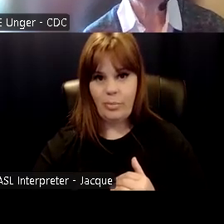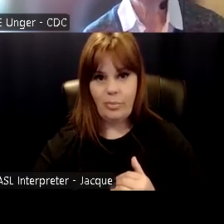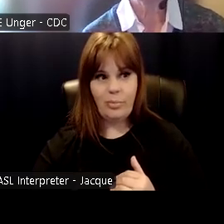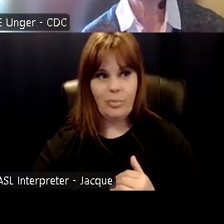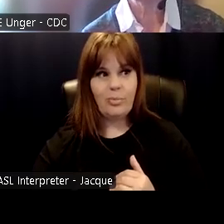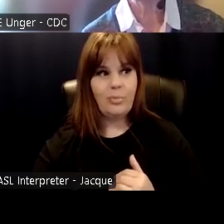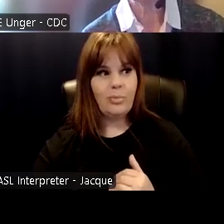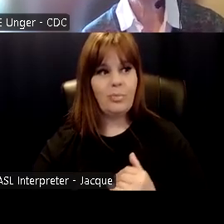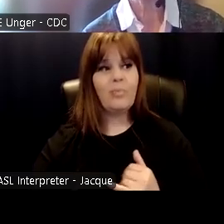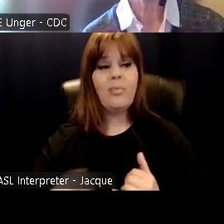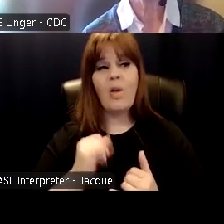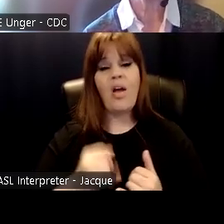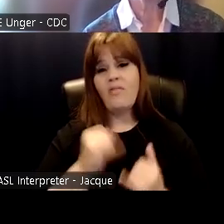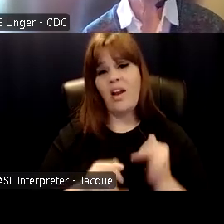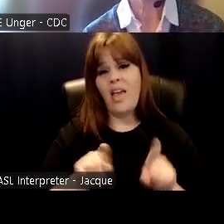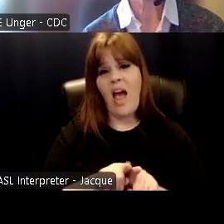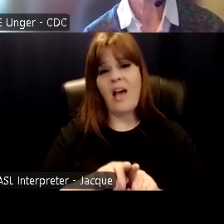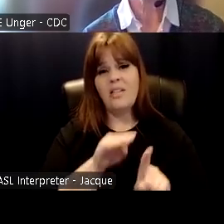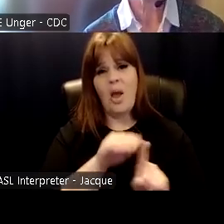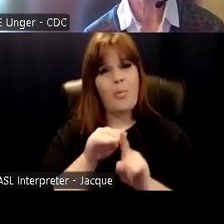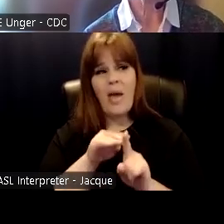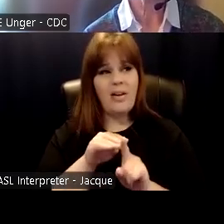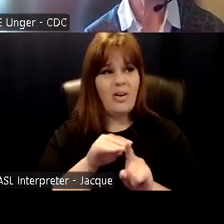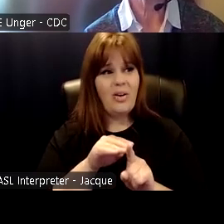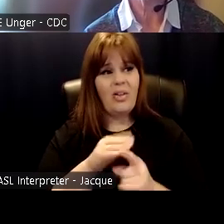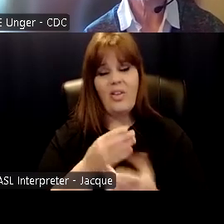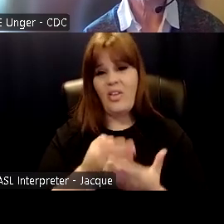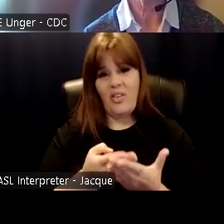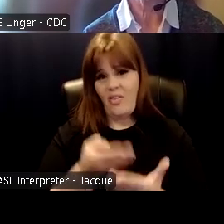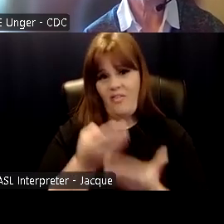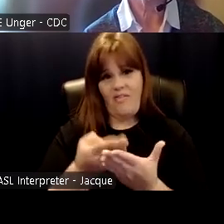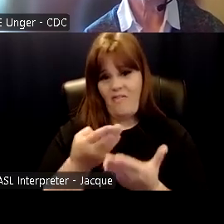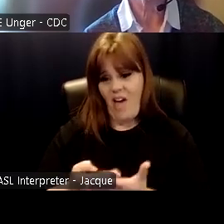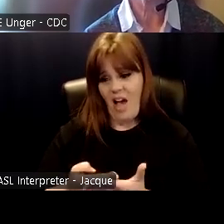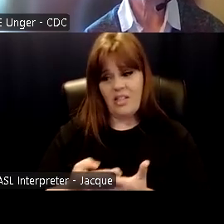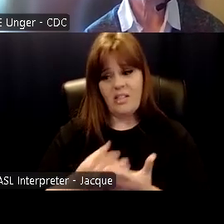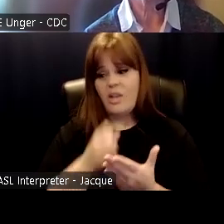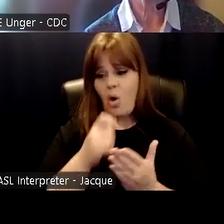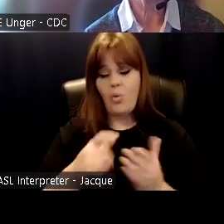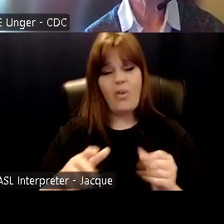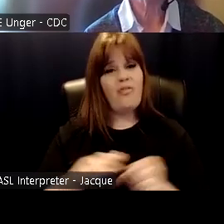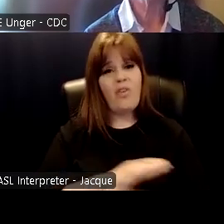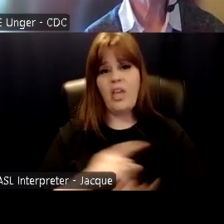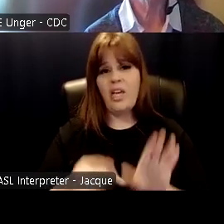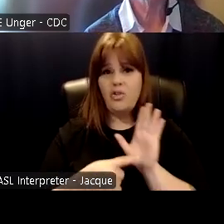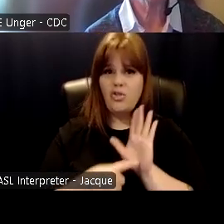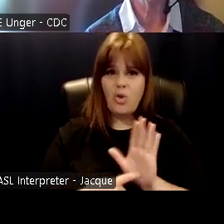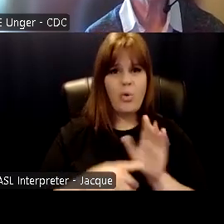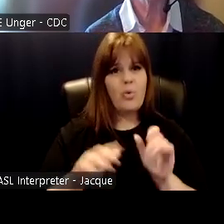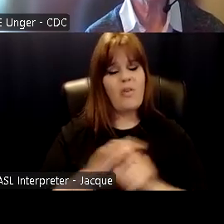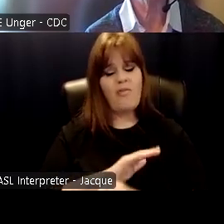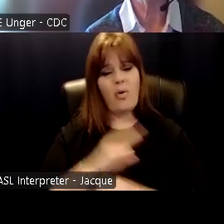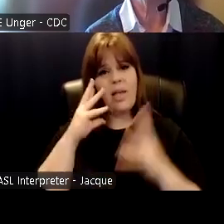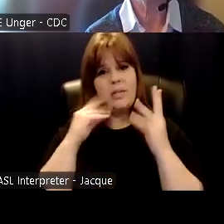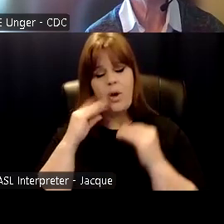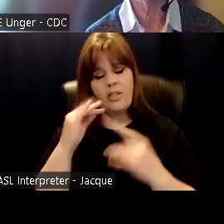Finally, just a reminder that facts don't convey the full picture of these illnesses. You really need to listen to